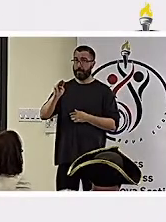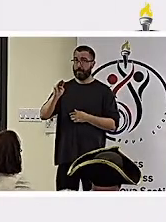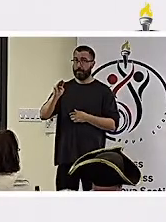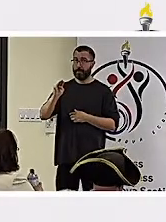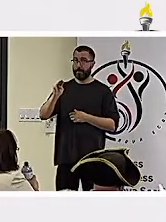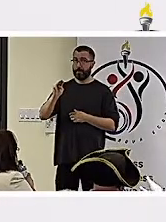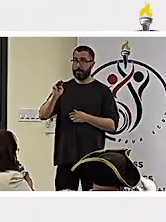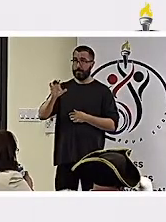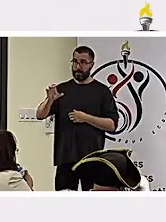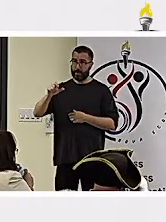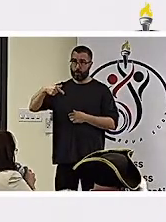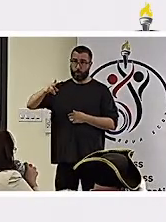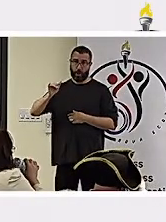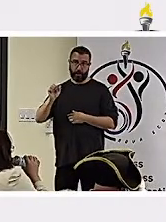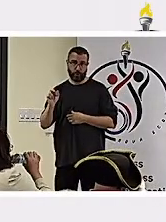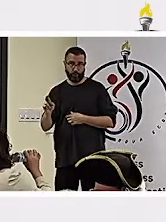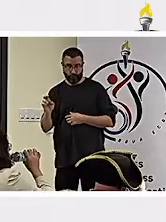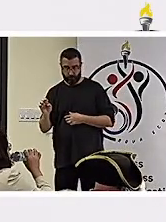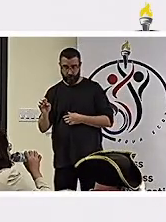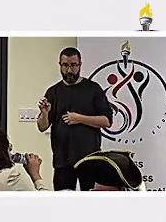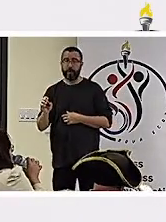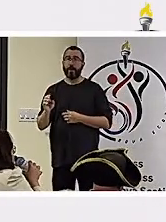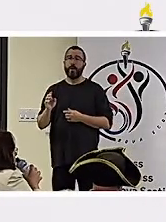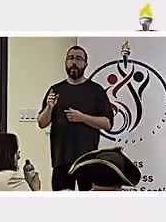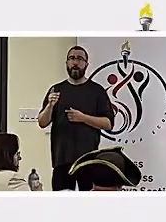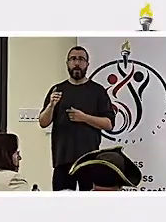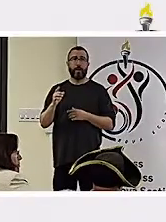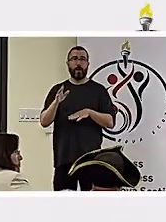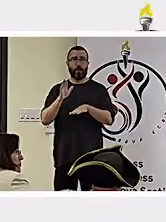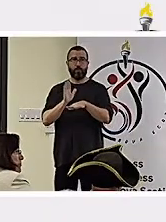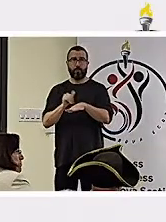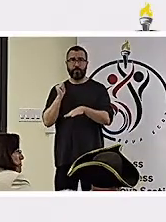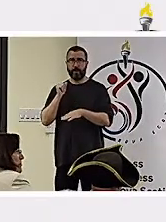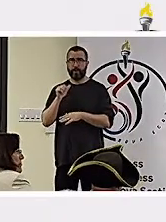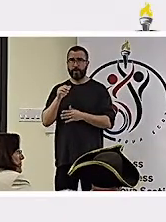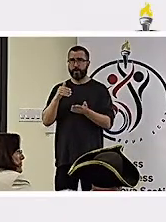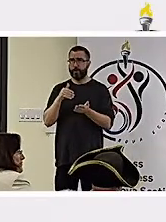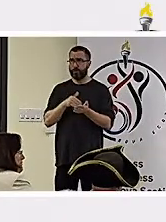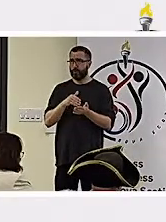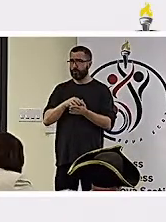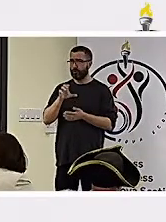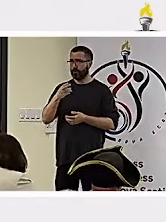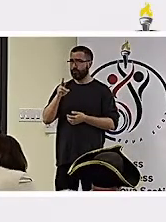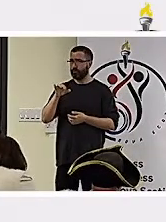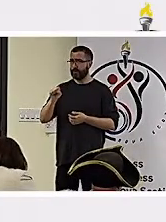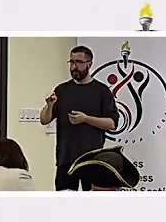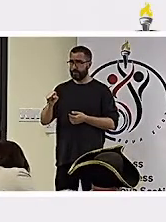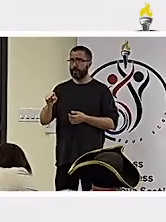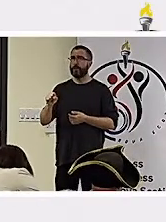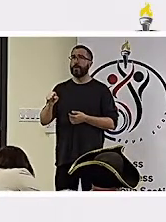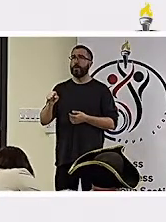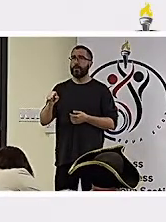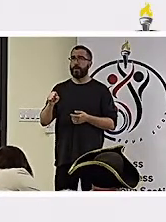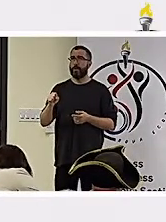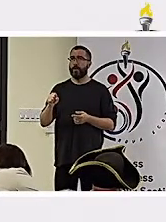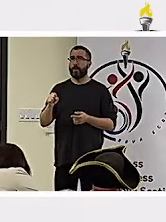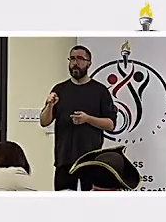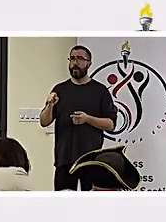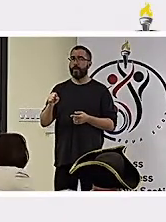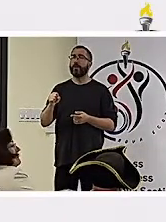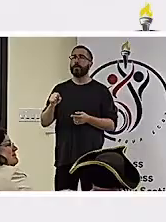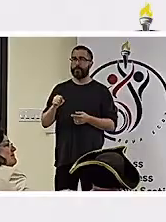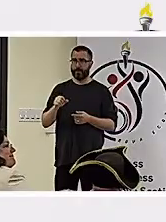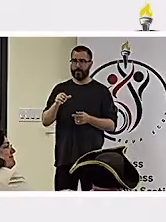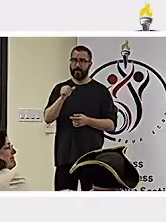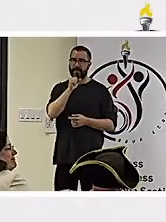Chris Bolter, I hope I pronounced that correctly, Senior Executive Director and